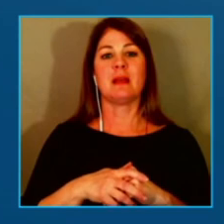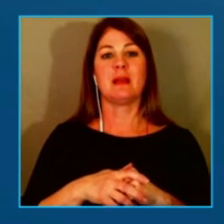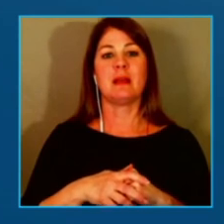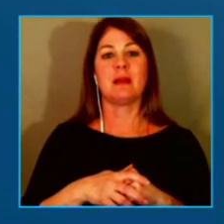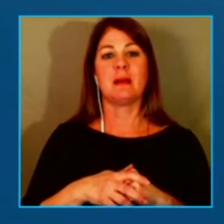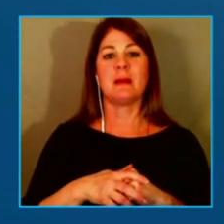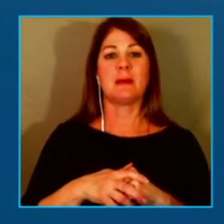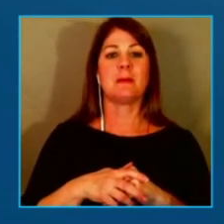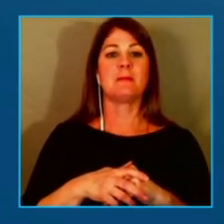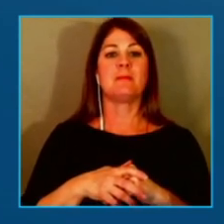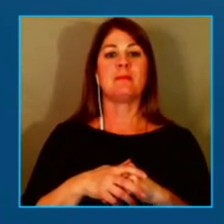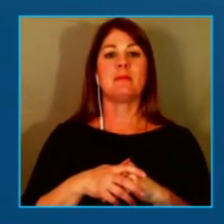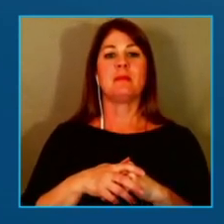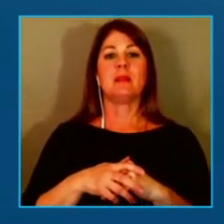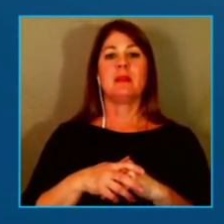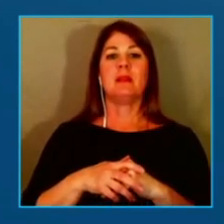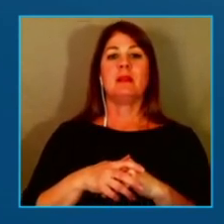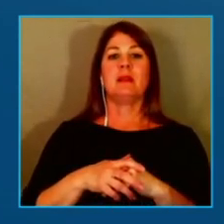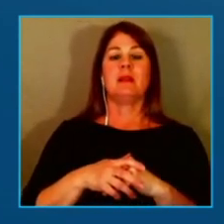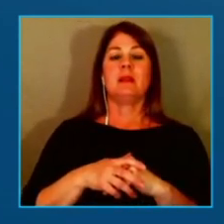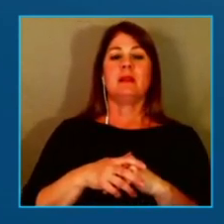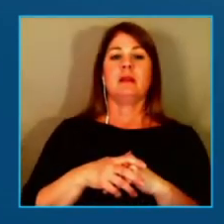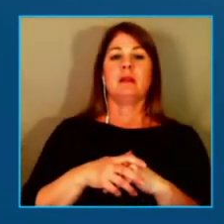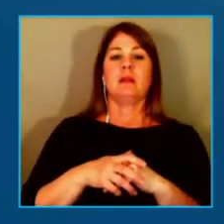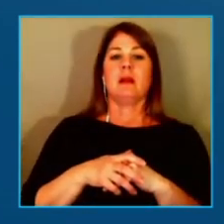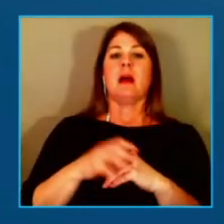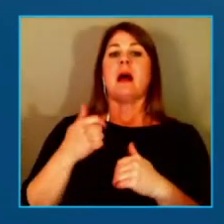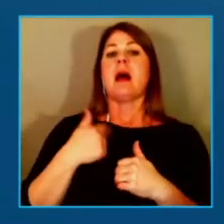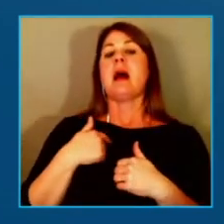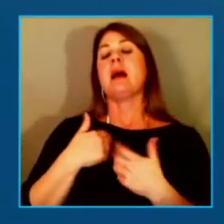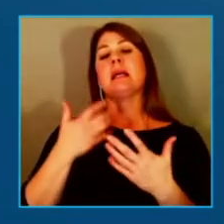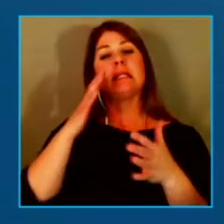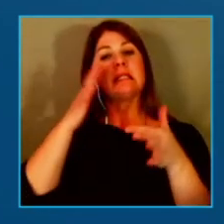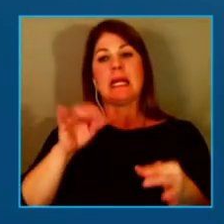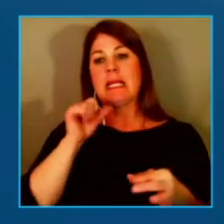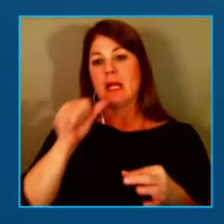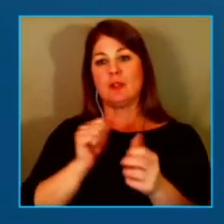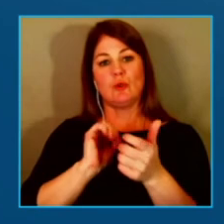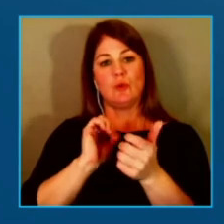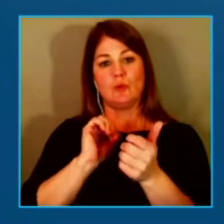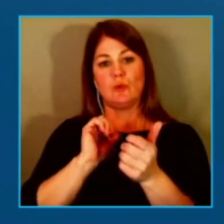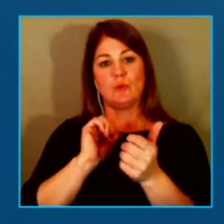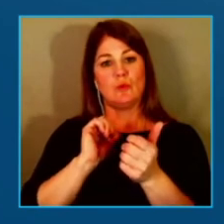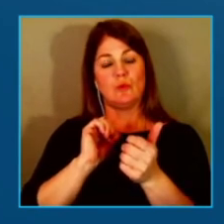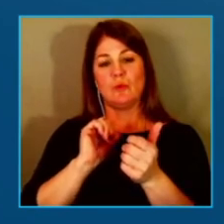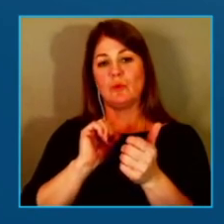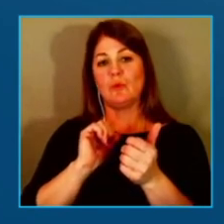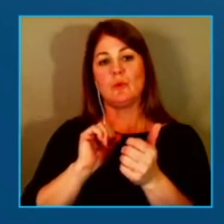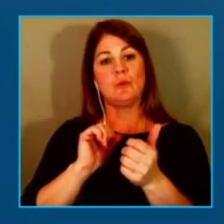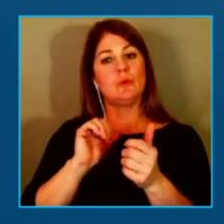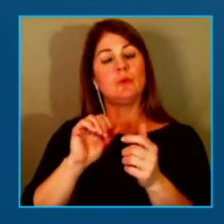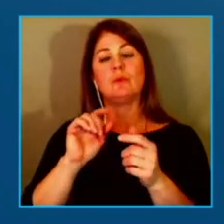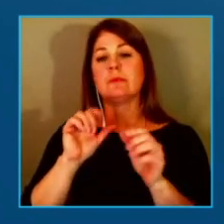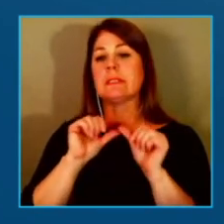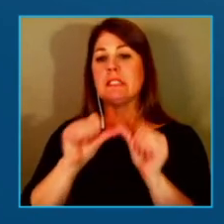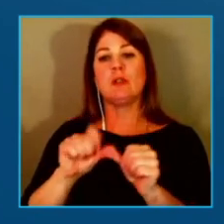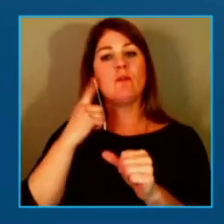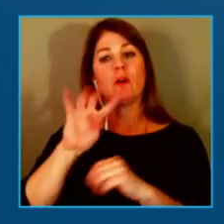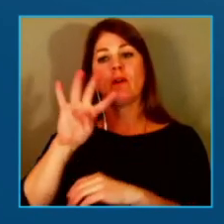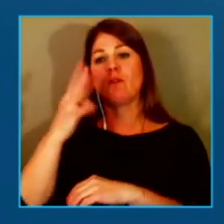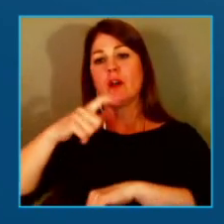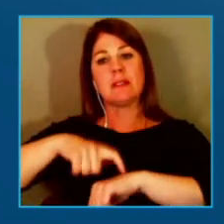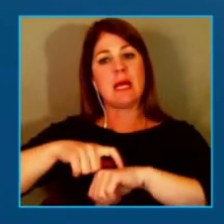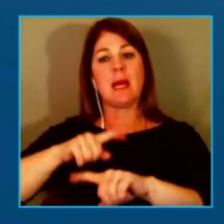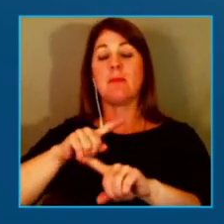after three terms on the DNC, I chose not to seek a fourth term. Not that there's anything wrong with seeking a fourth term, but in any